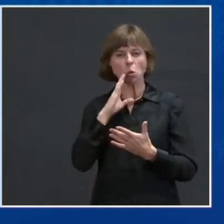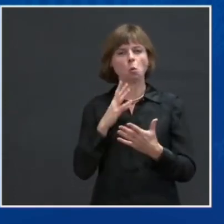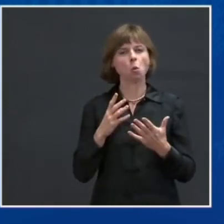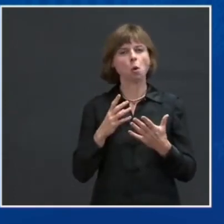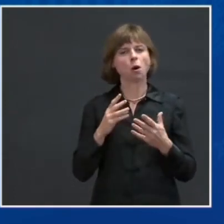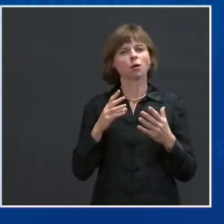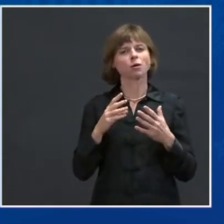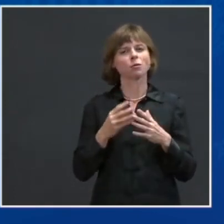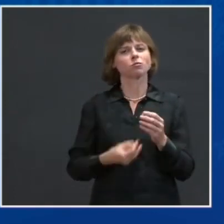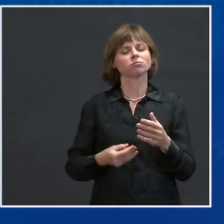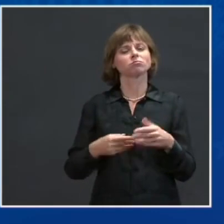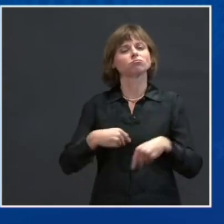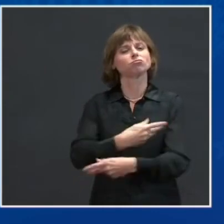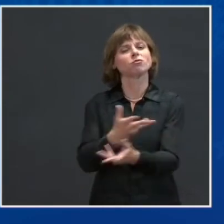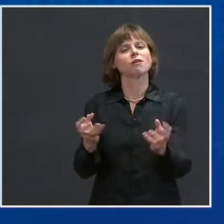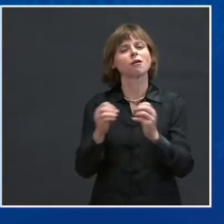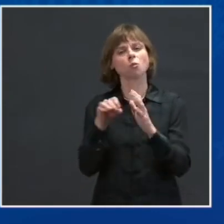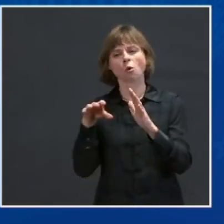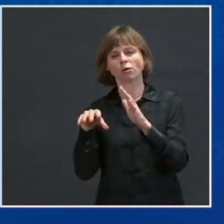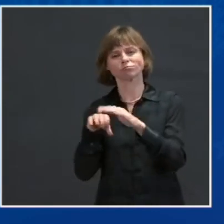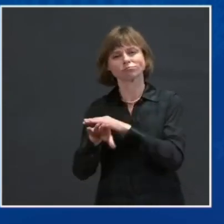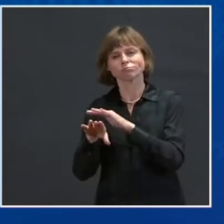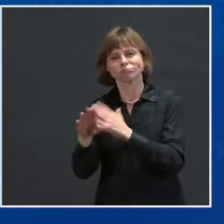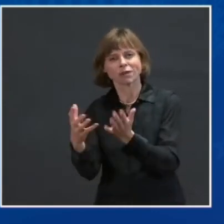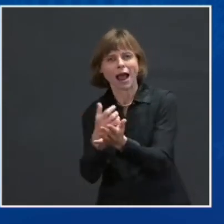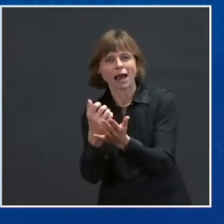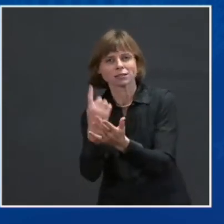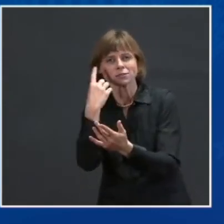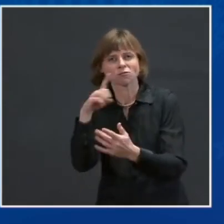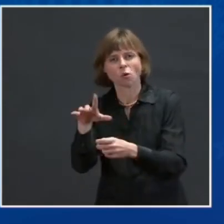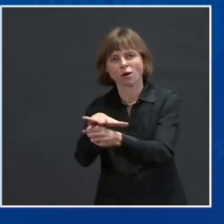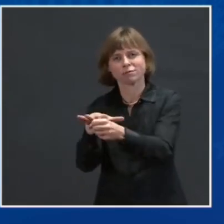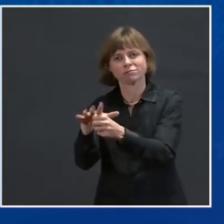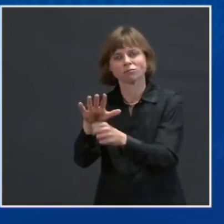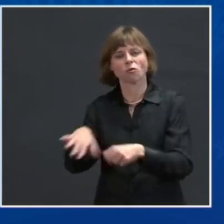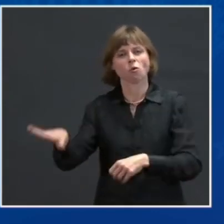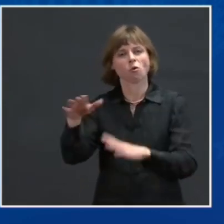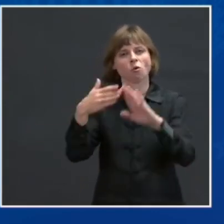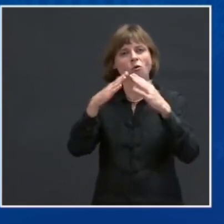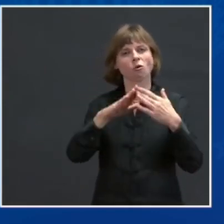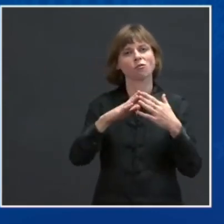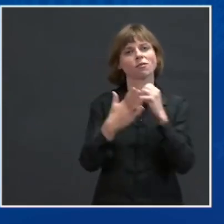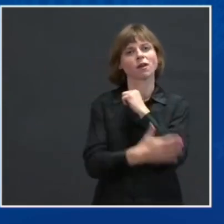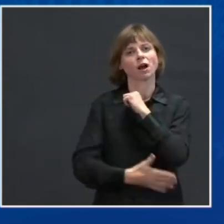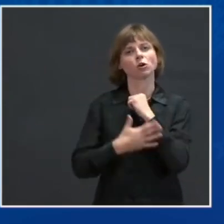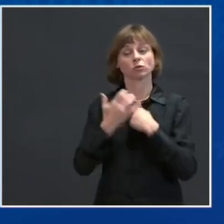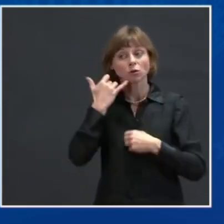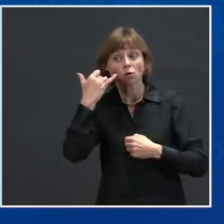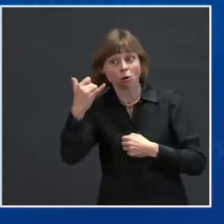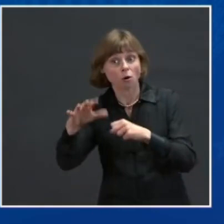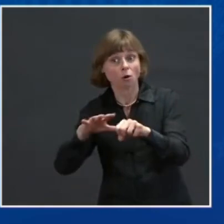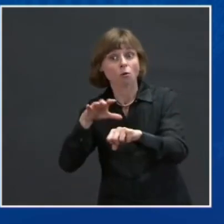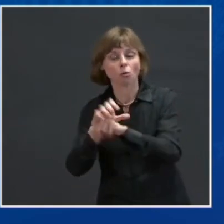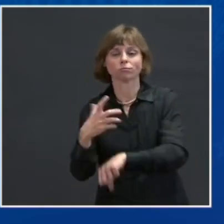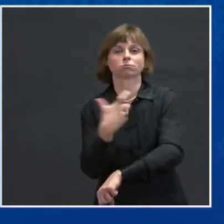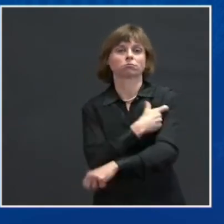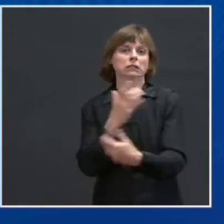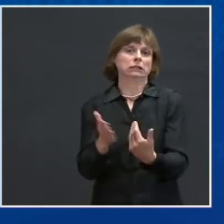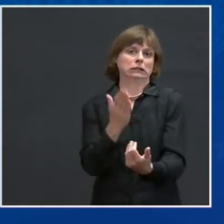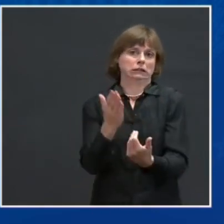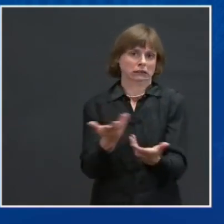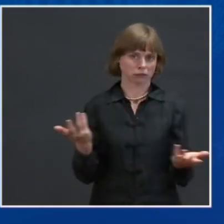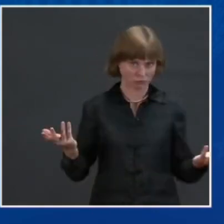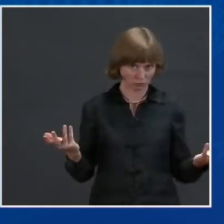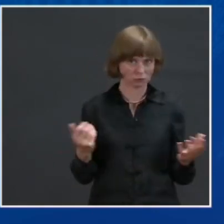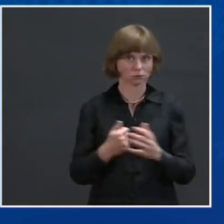the country so that people can call and make an appointment and get their shot conveniently and quickly. Eventually, as supply